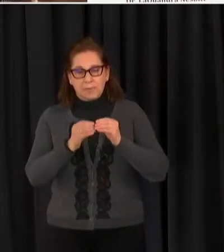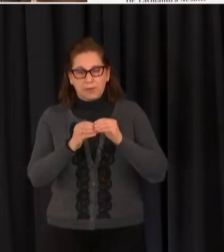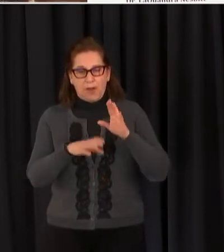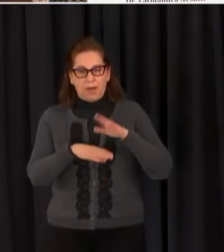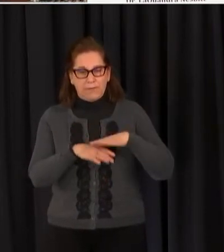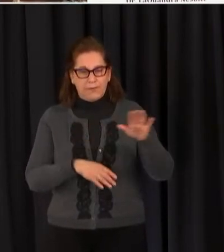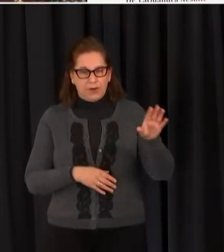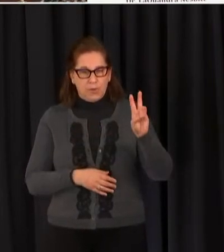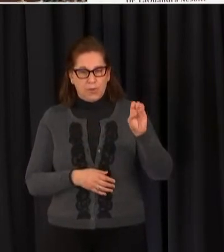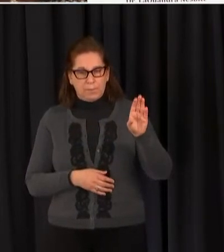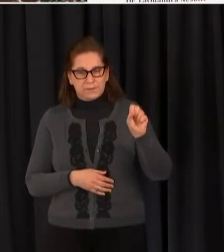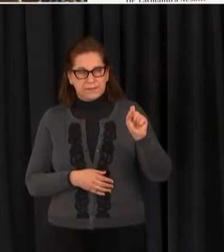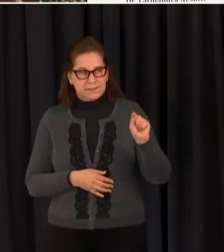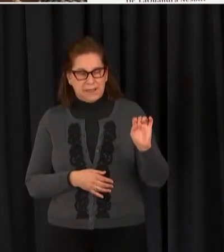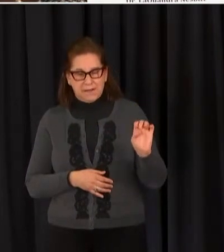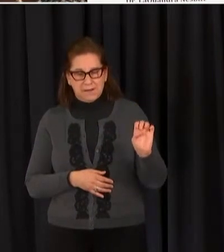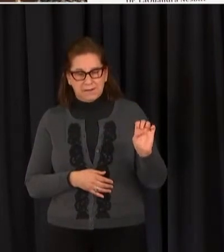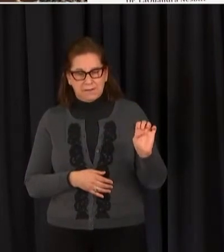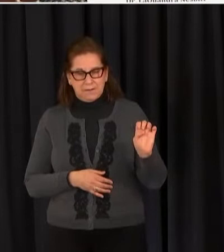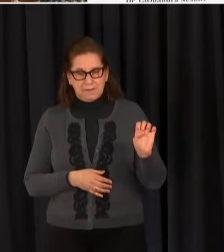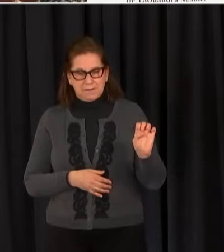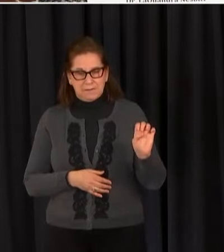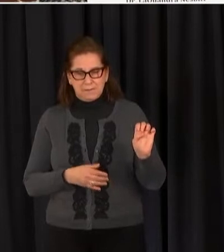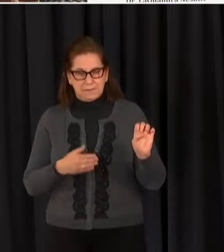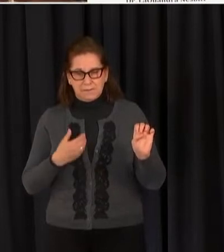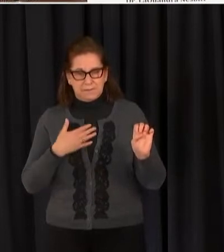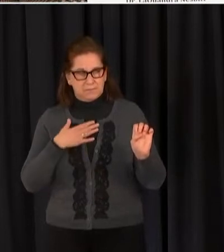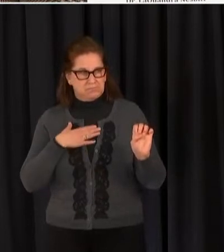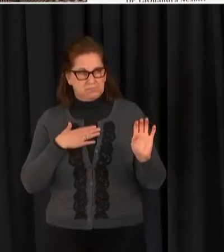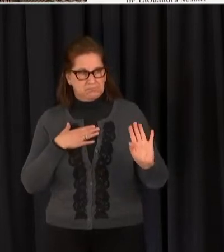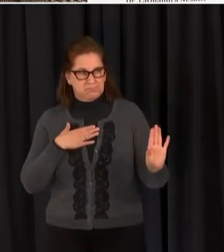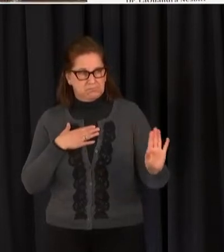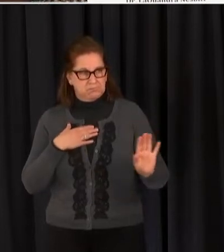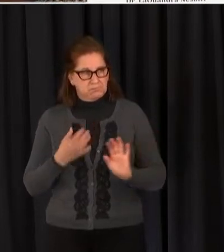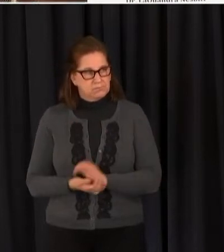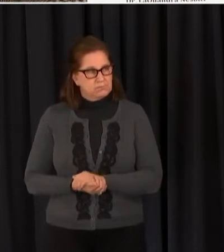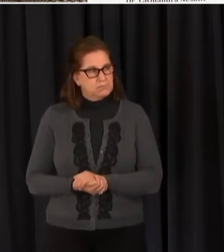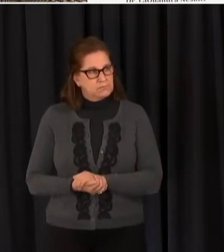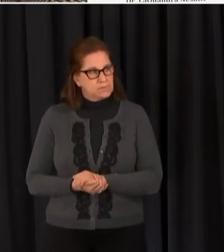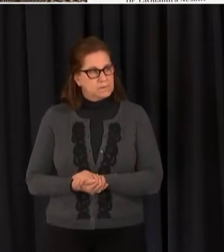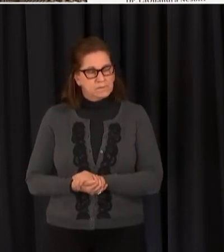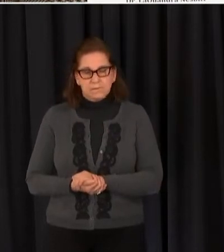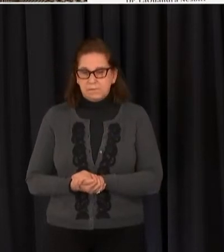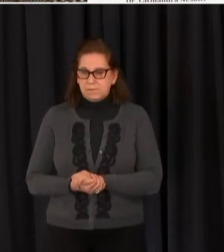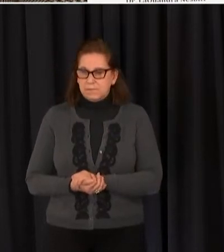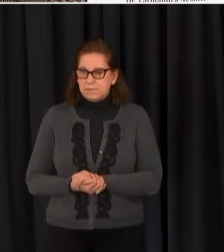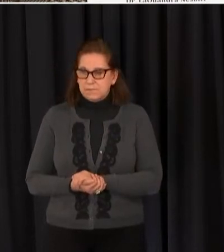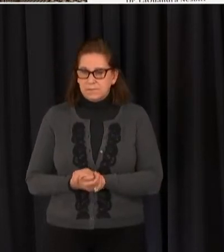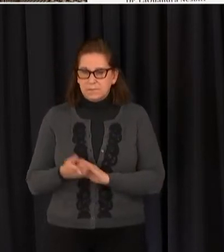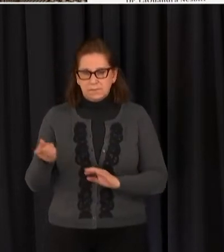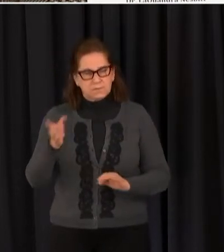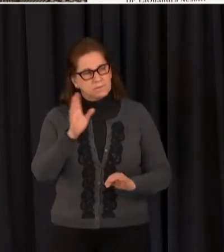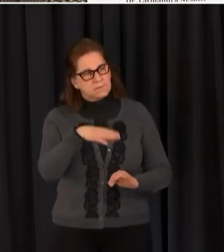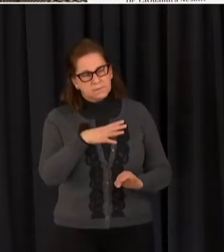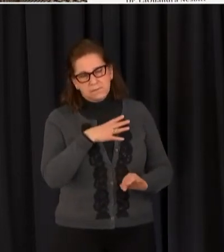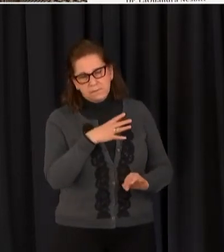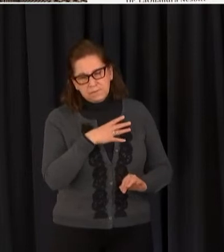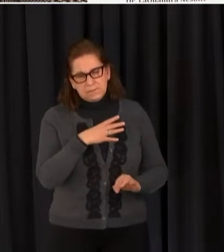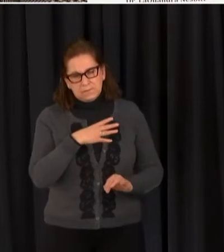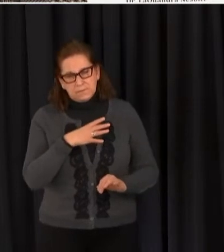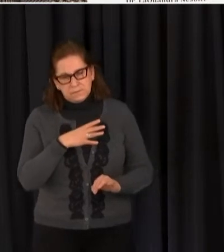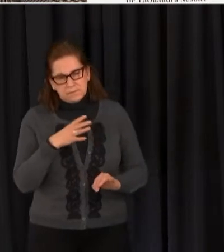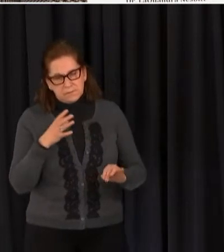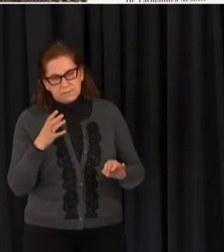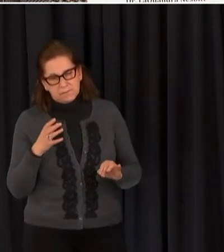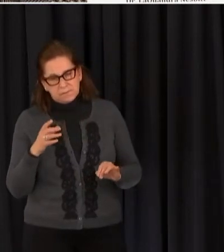their activity, but we don't have definitive information on that sent to us directly. I guess I was just curious because it seemed there were more